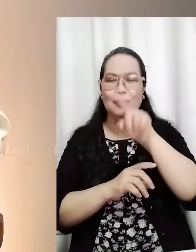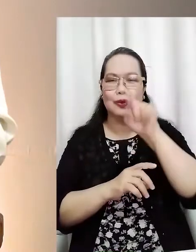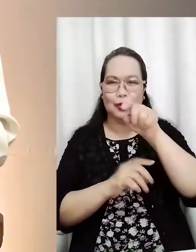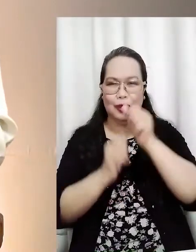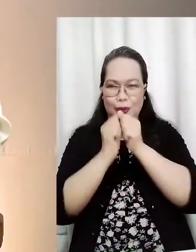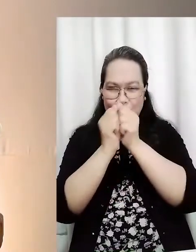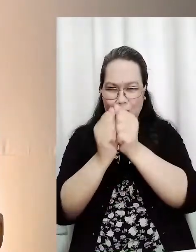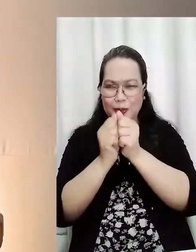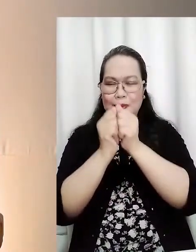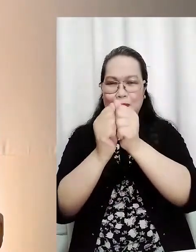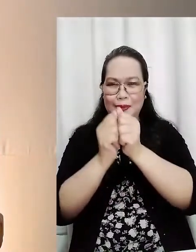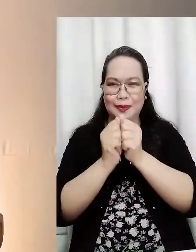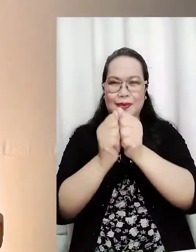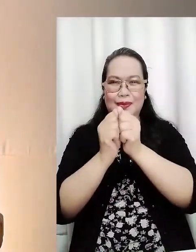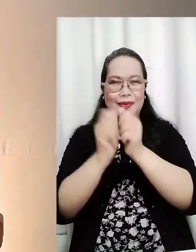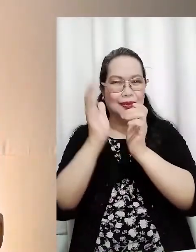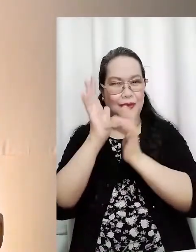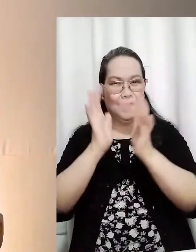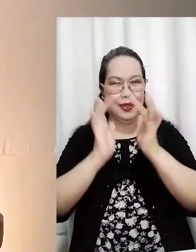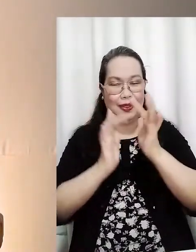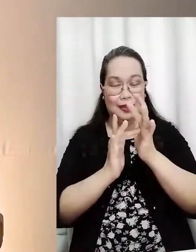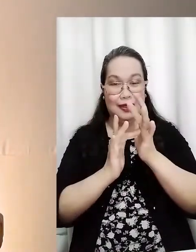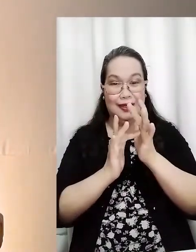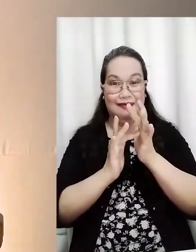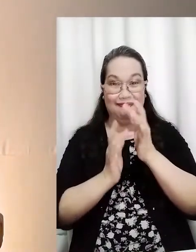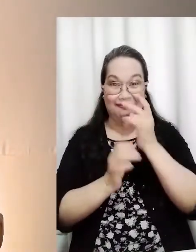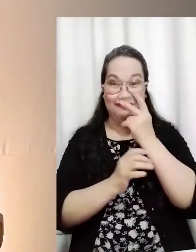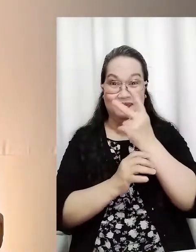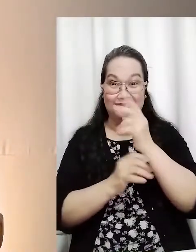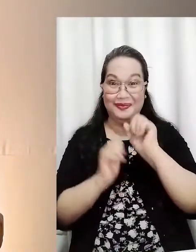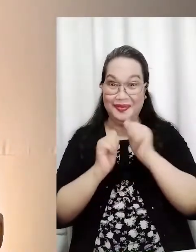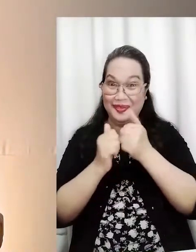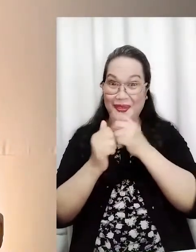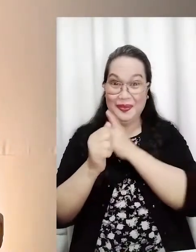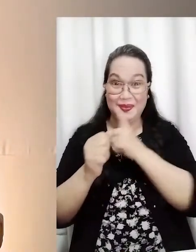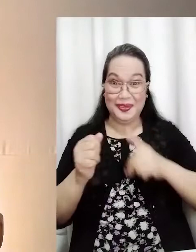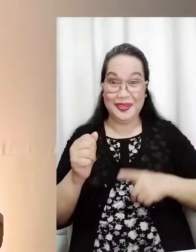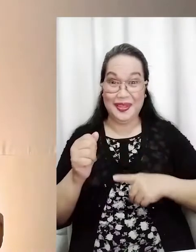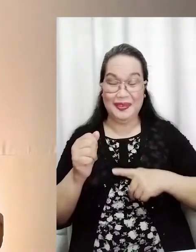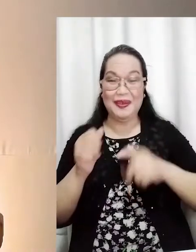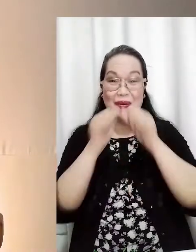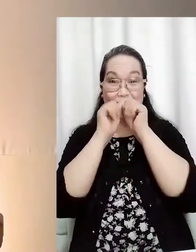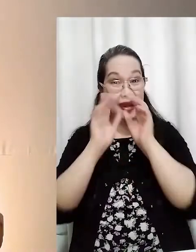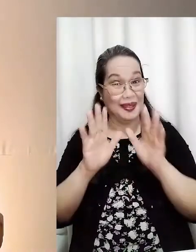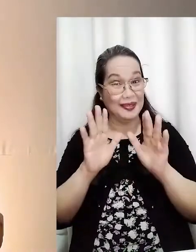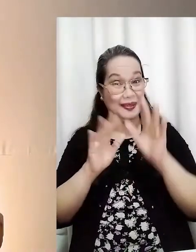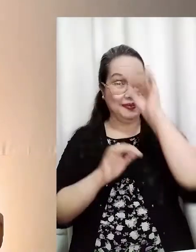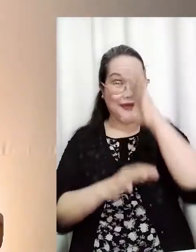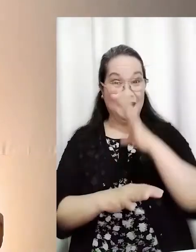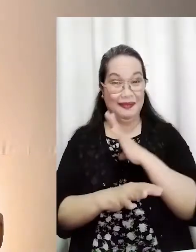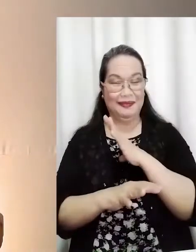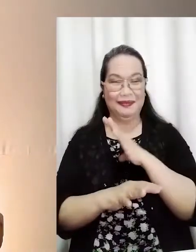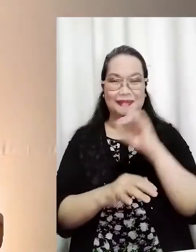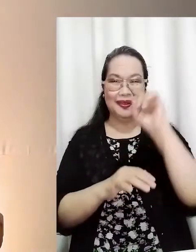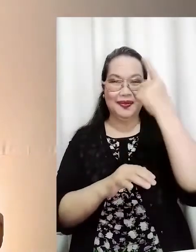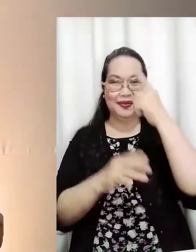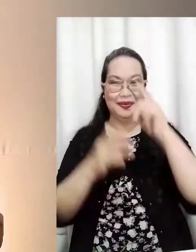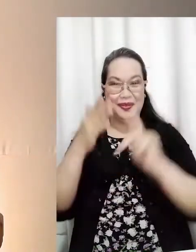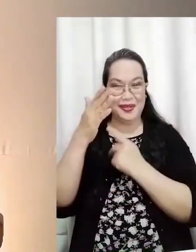See how the psalmist described a blessed man. The first psalm goes this